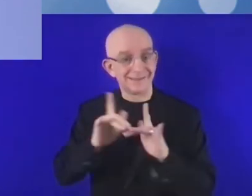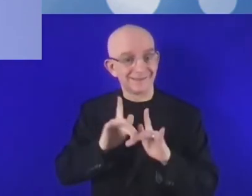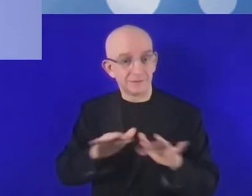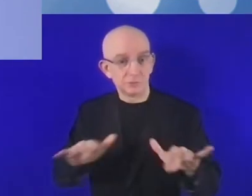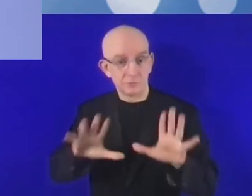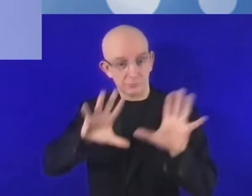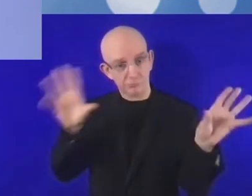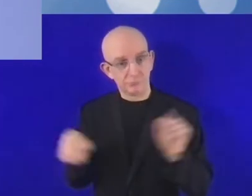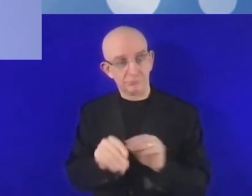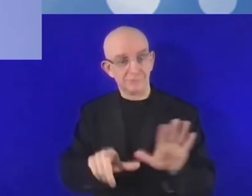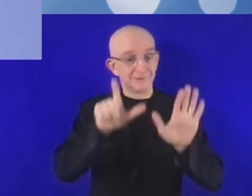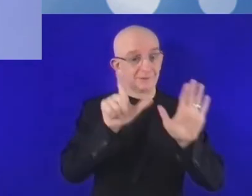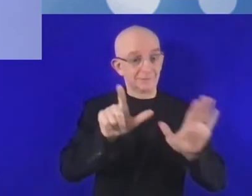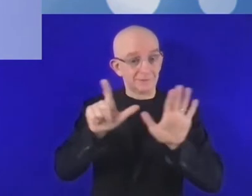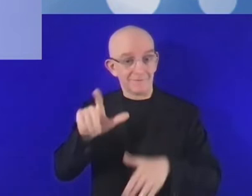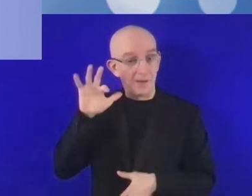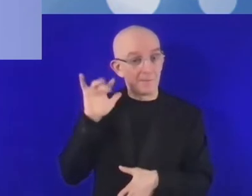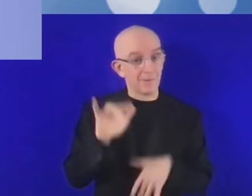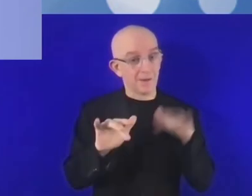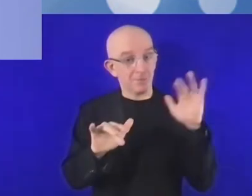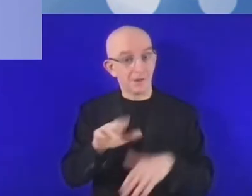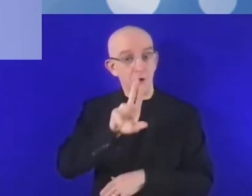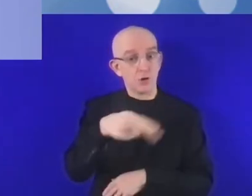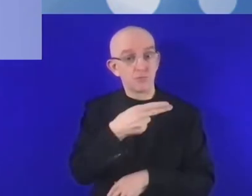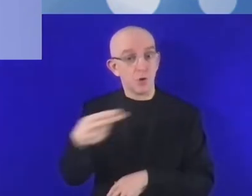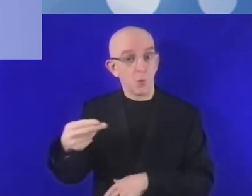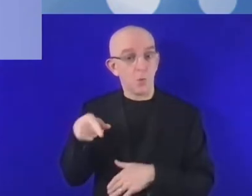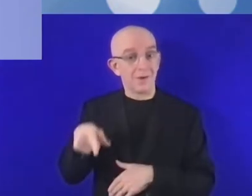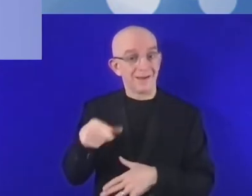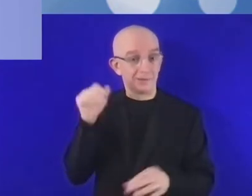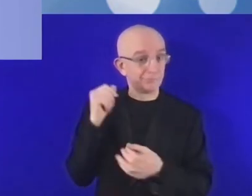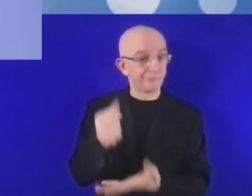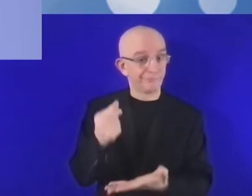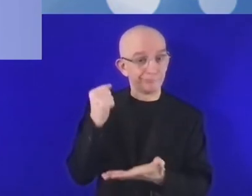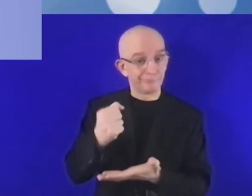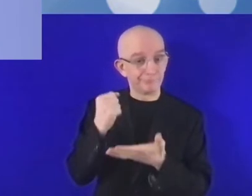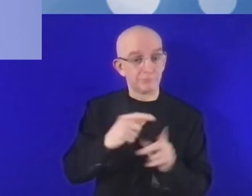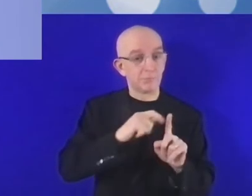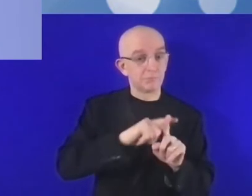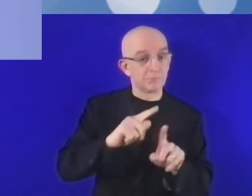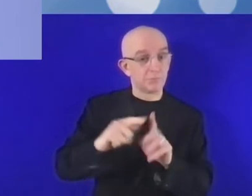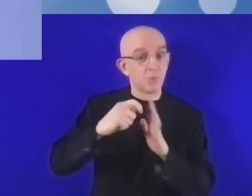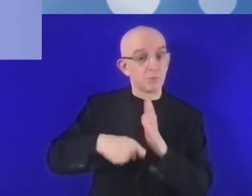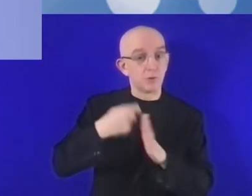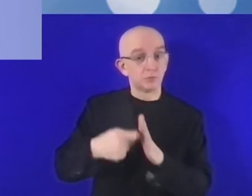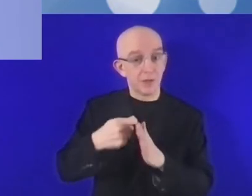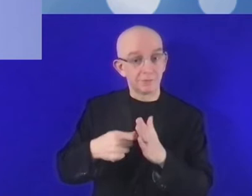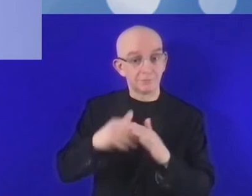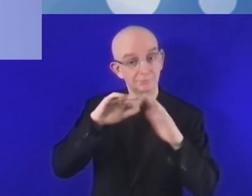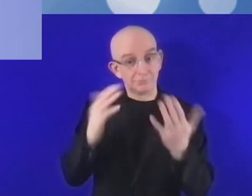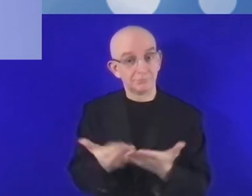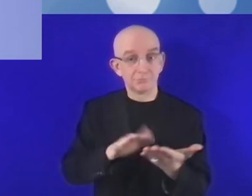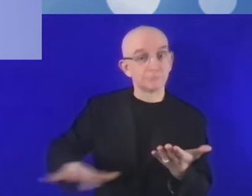events like today's are urgently important particularly because the economic